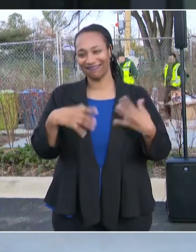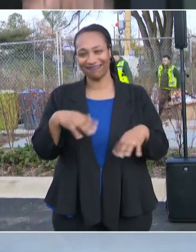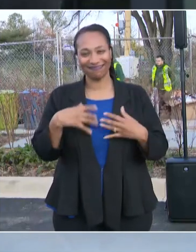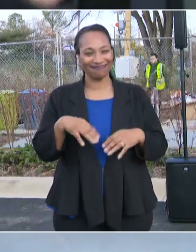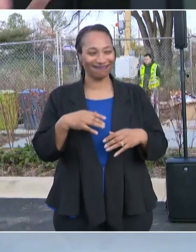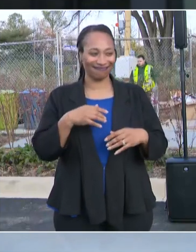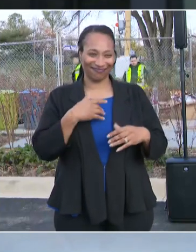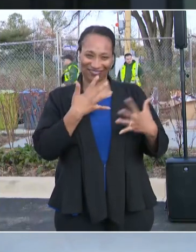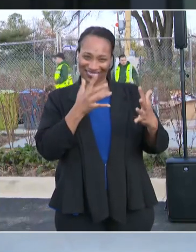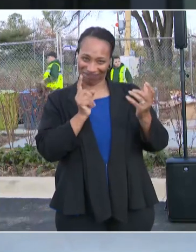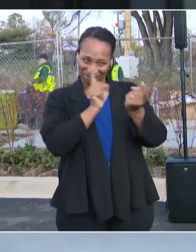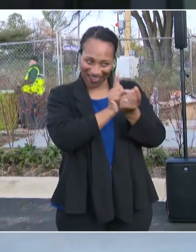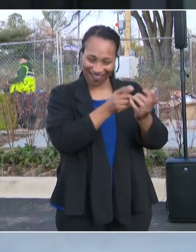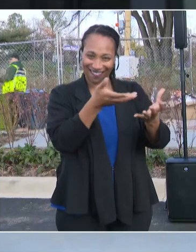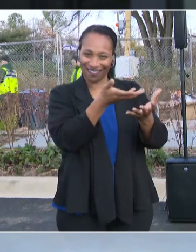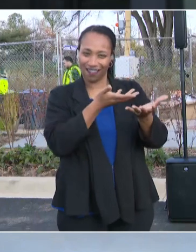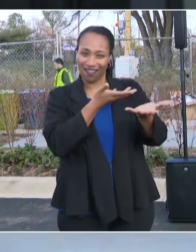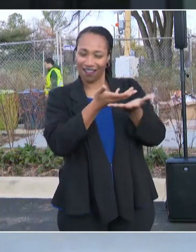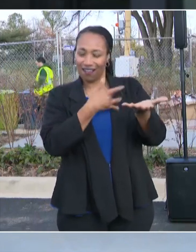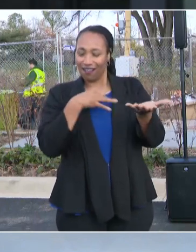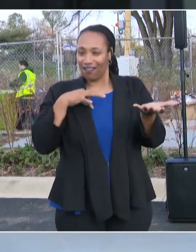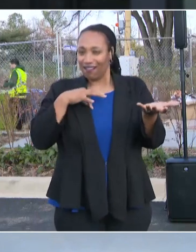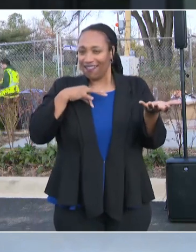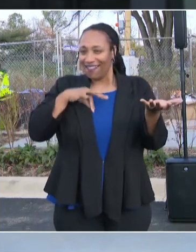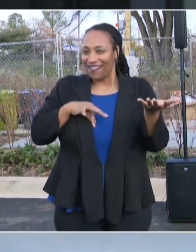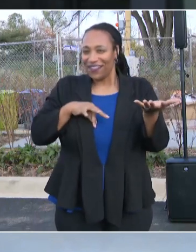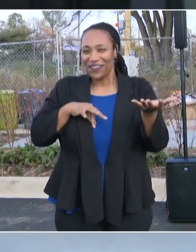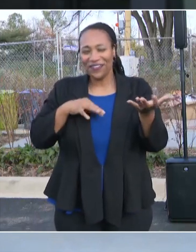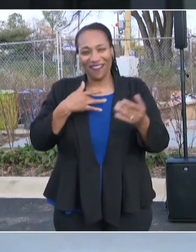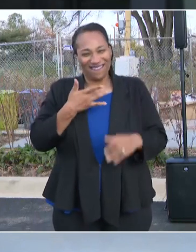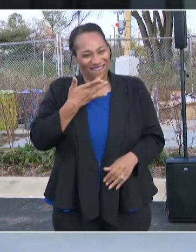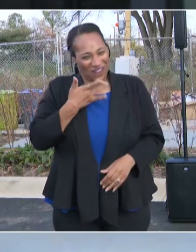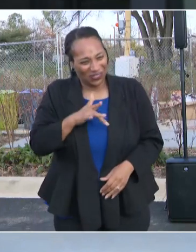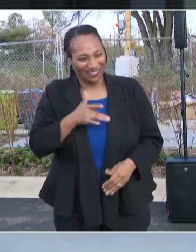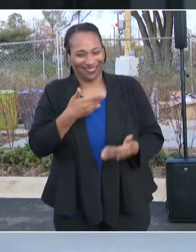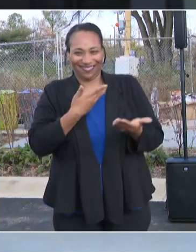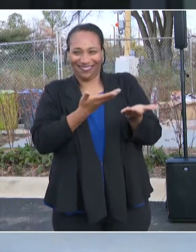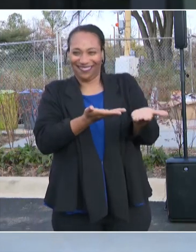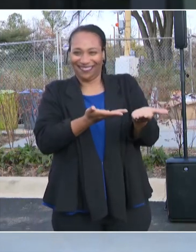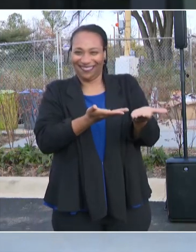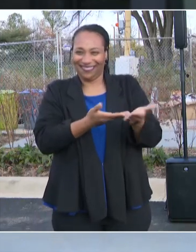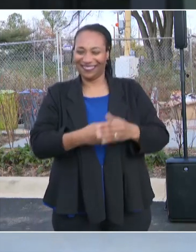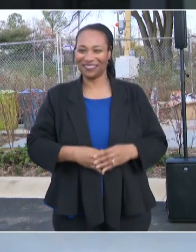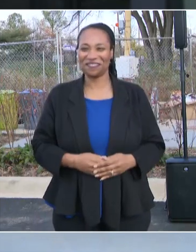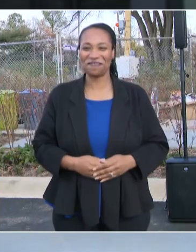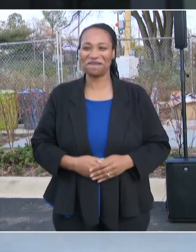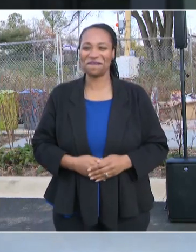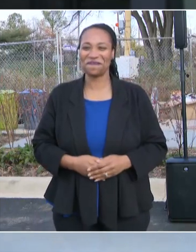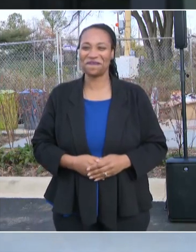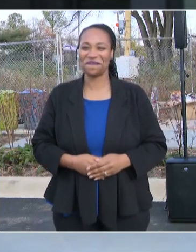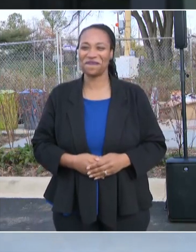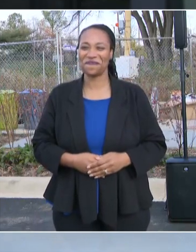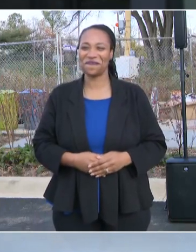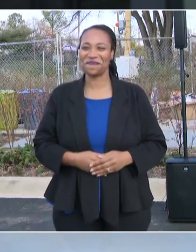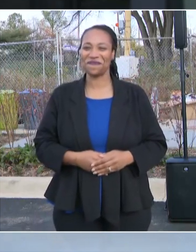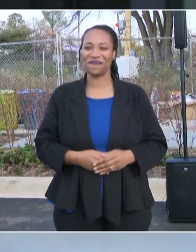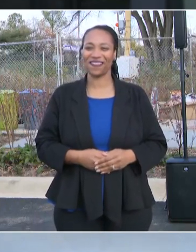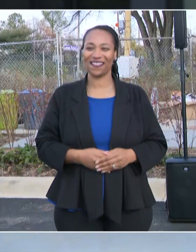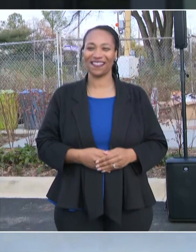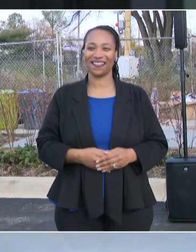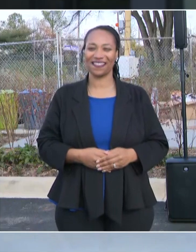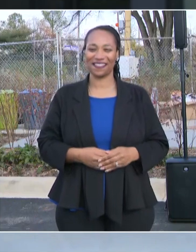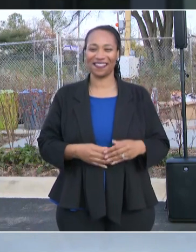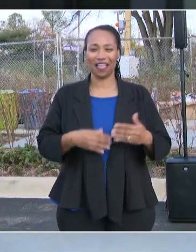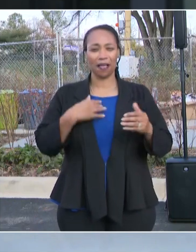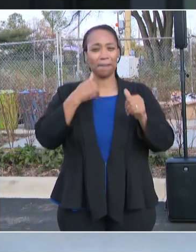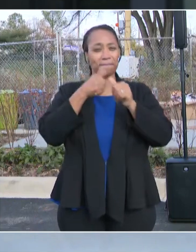times, walking up and down here. At that time, you think he was like in his early 80s at the time, and he always had a joke. It was little corny